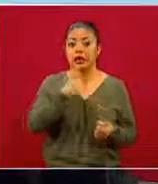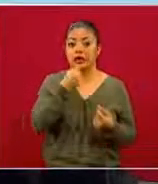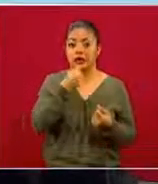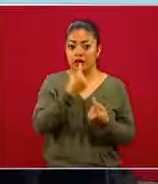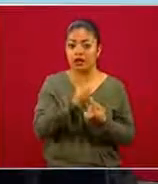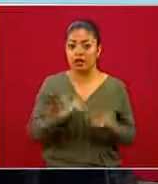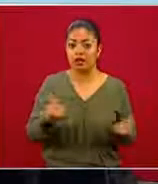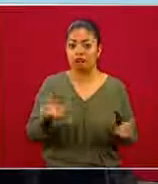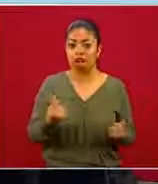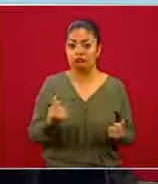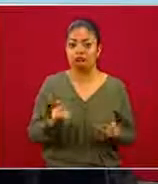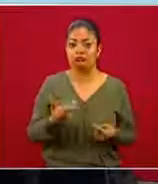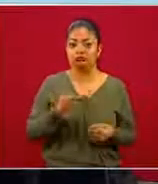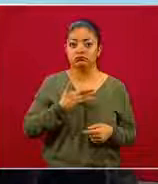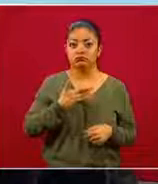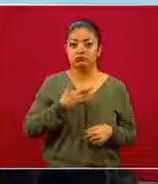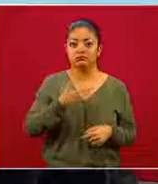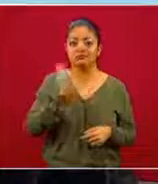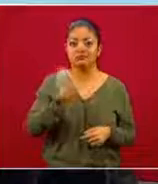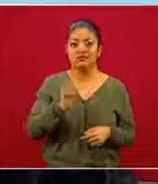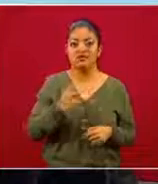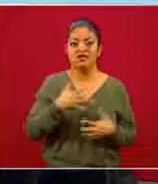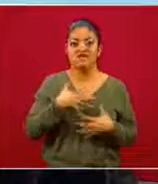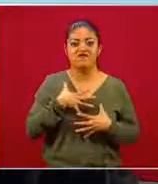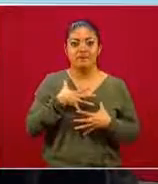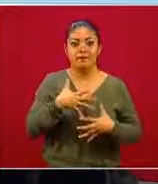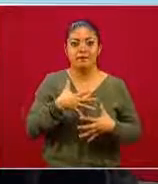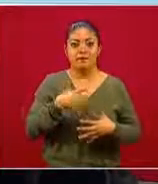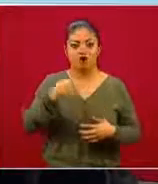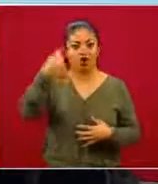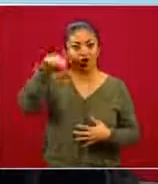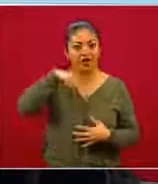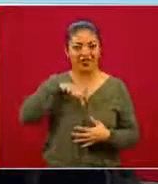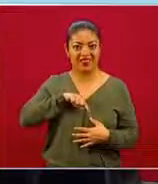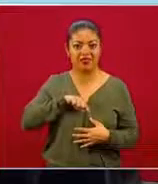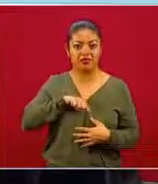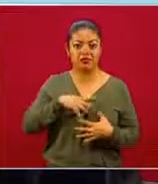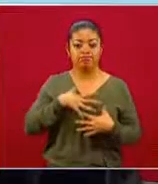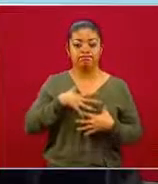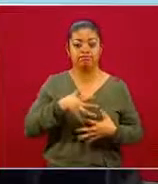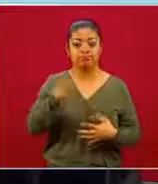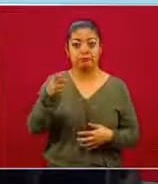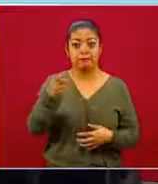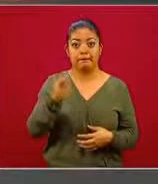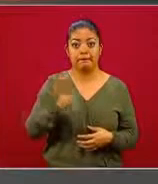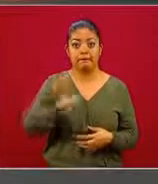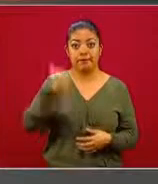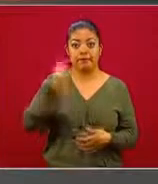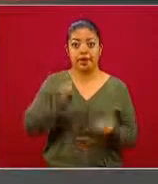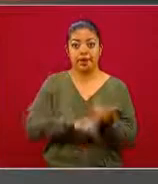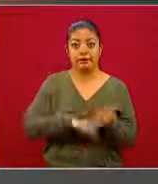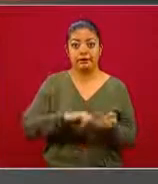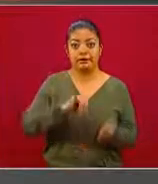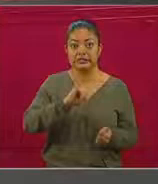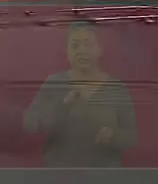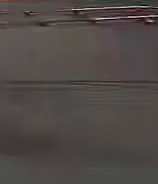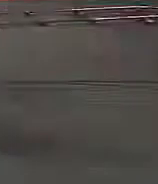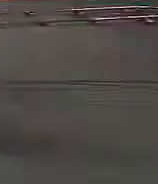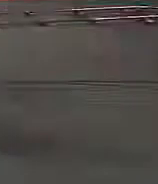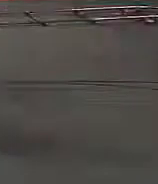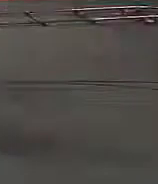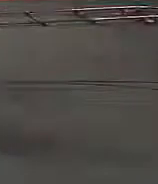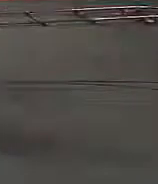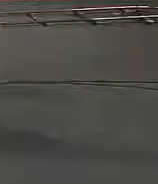their attention to the number of children who are having these inflammatory symptoms. So on the left,